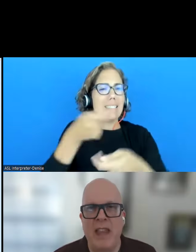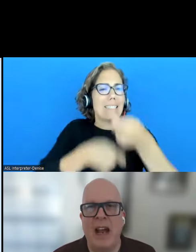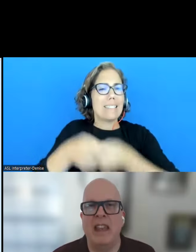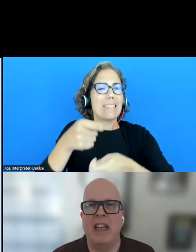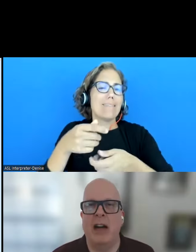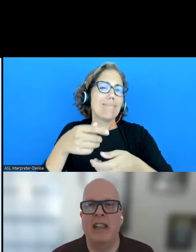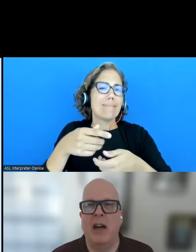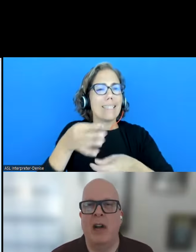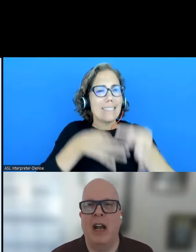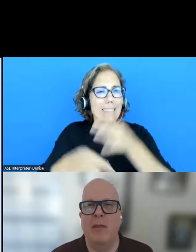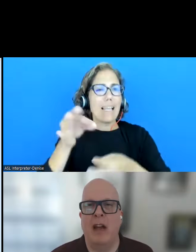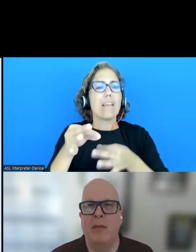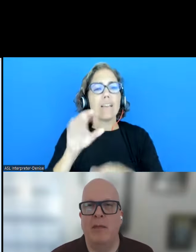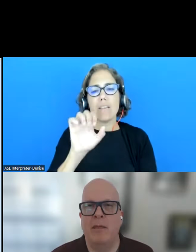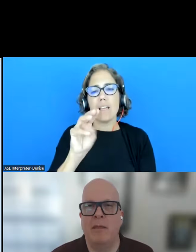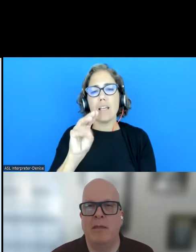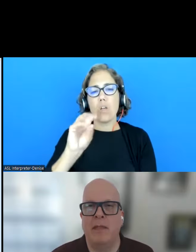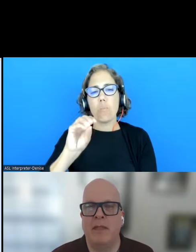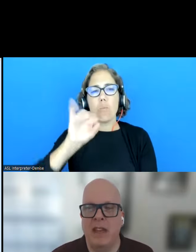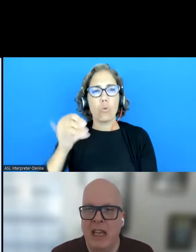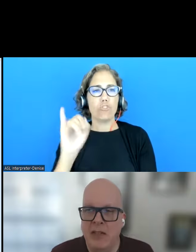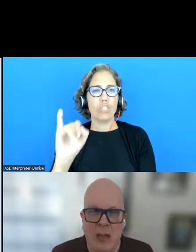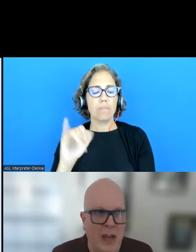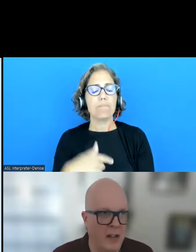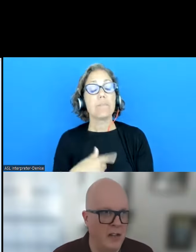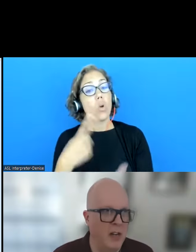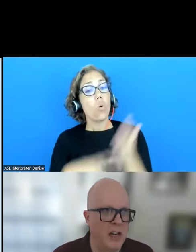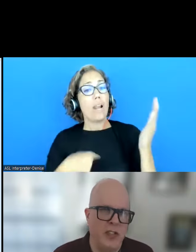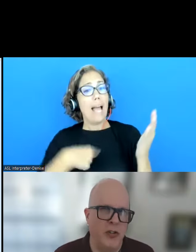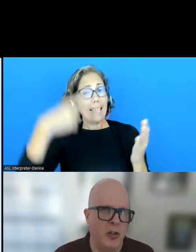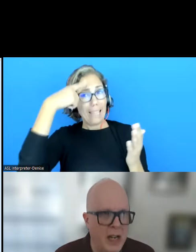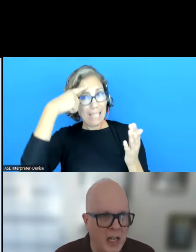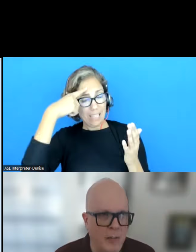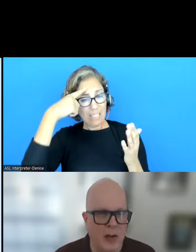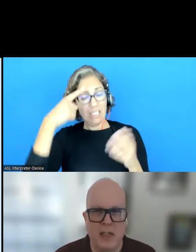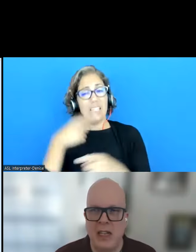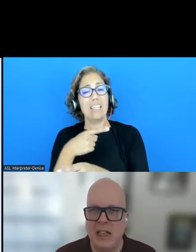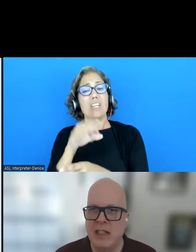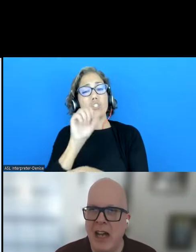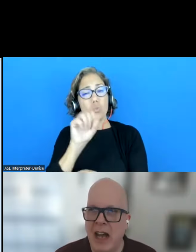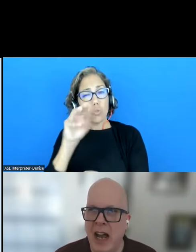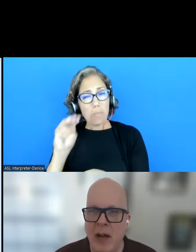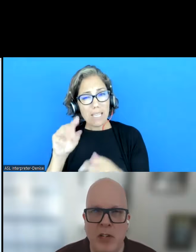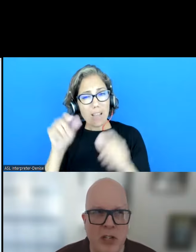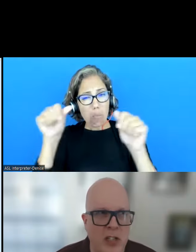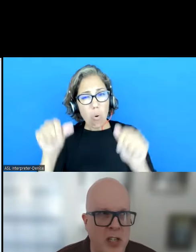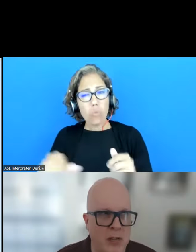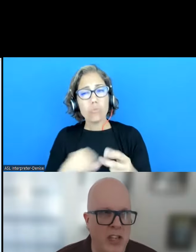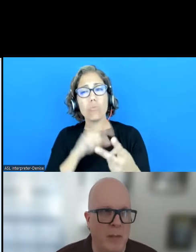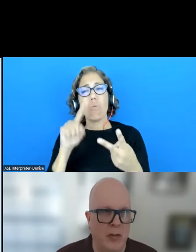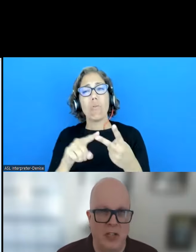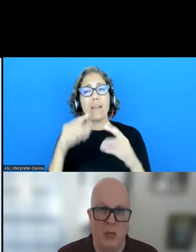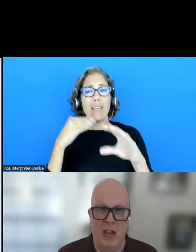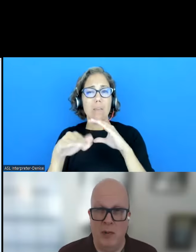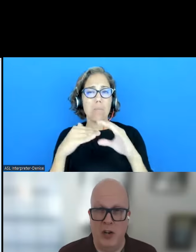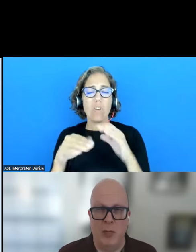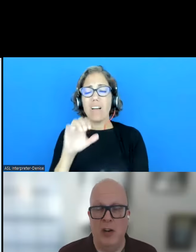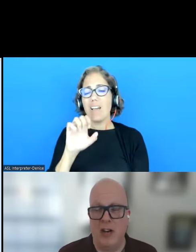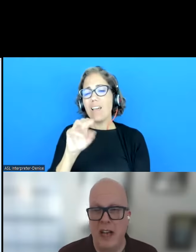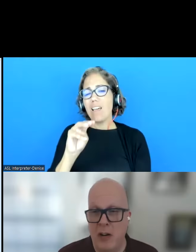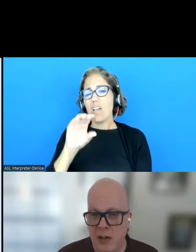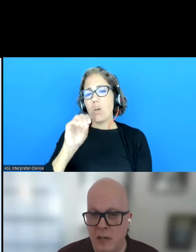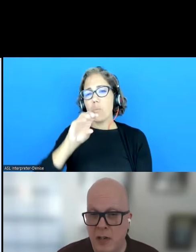The way that I think about that when I'm thinking of emails or even social media posts is that I would look to use the emojis in a way